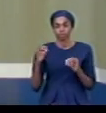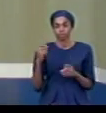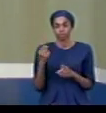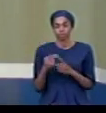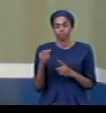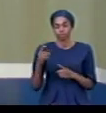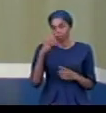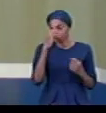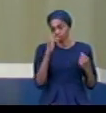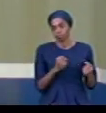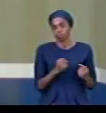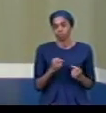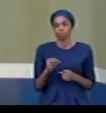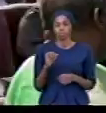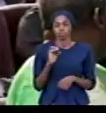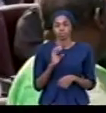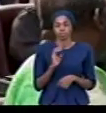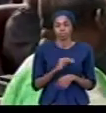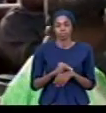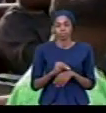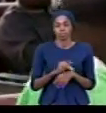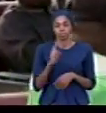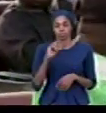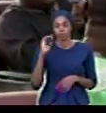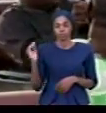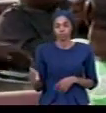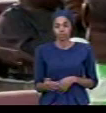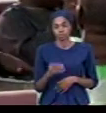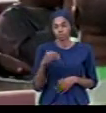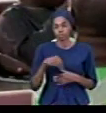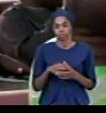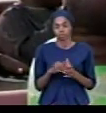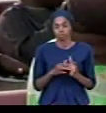Ministries. You are welcome in Jesus'